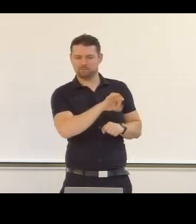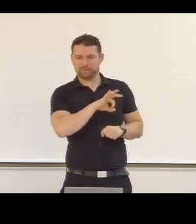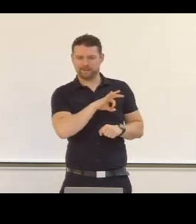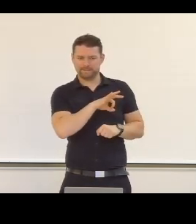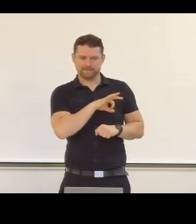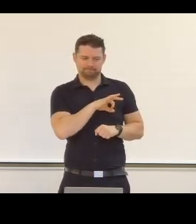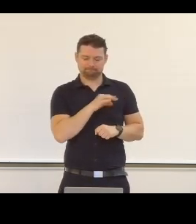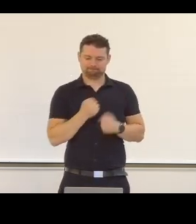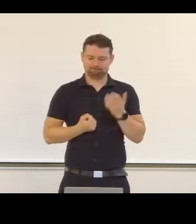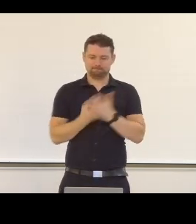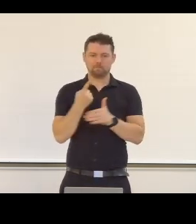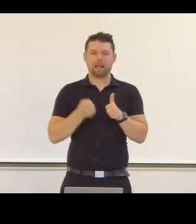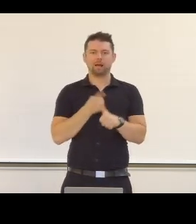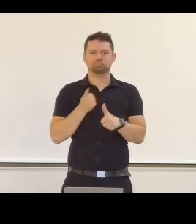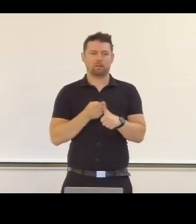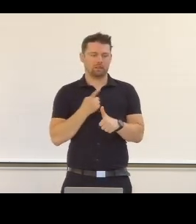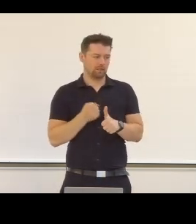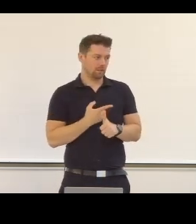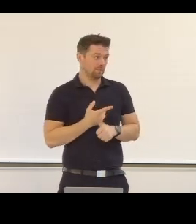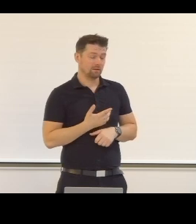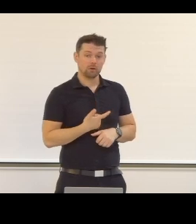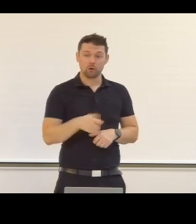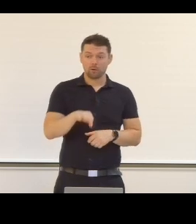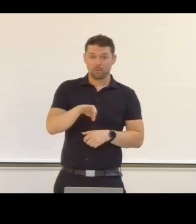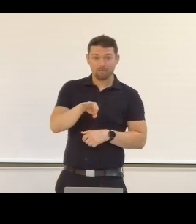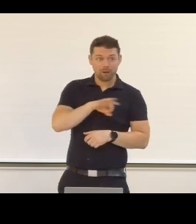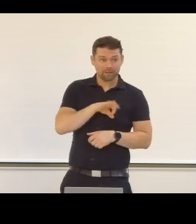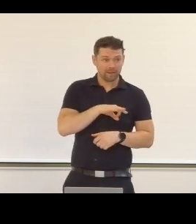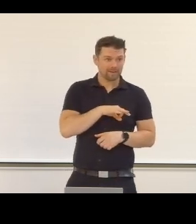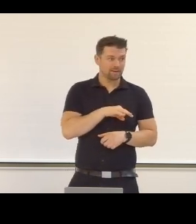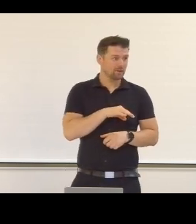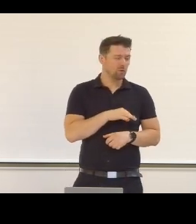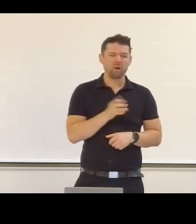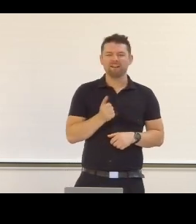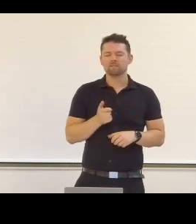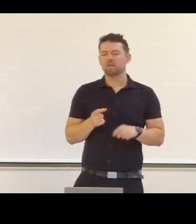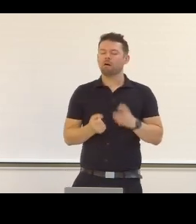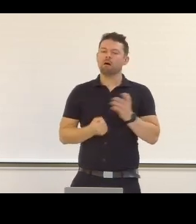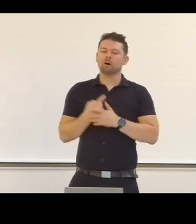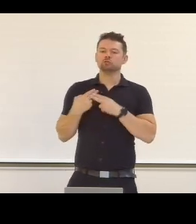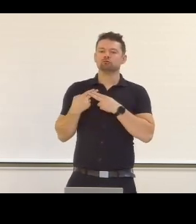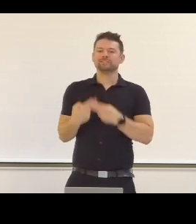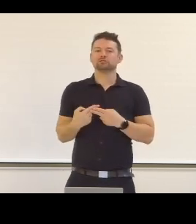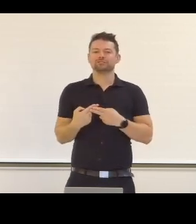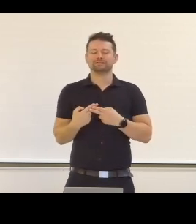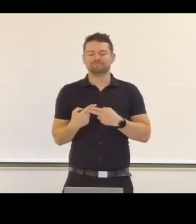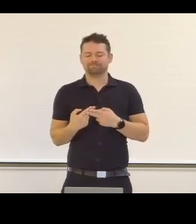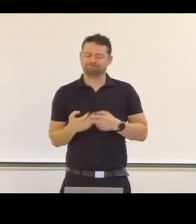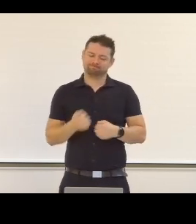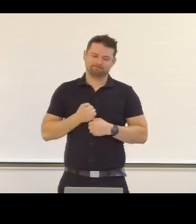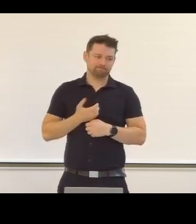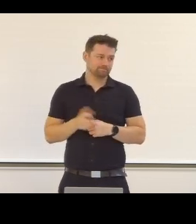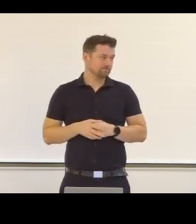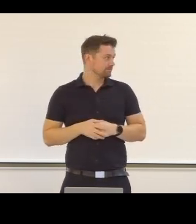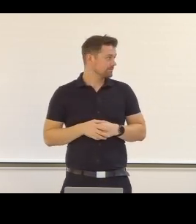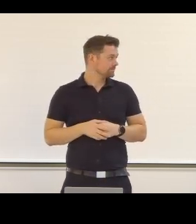which is in April. And for birthday, quickly enough, we had some little traditions that were set. And even though we